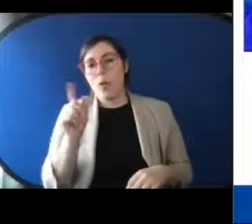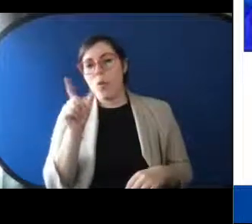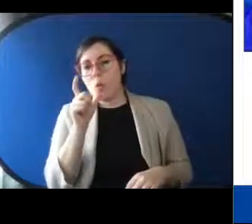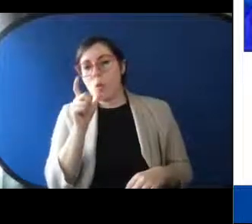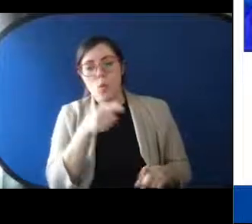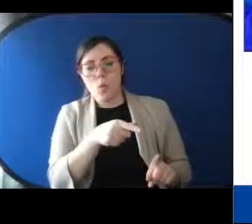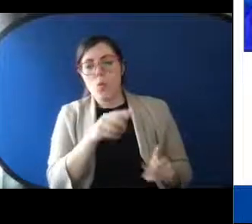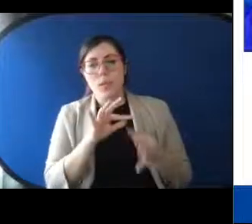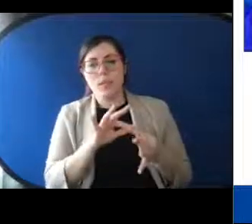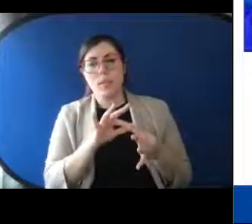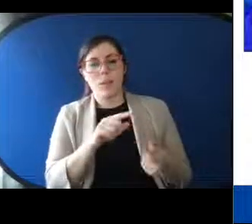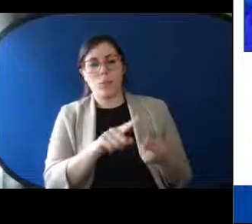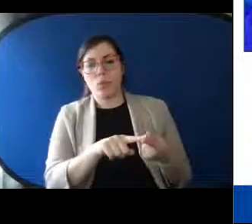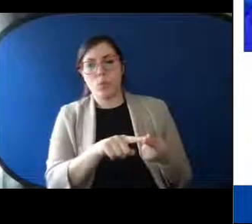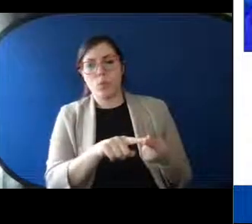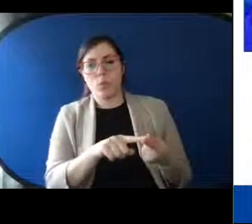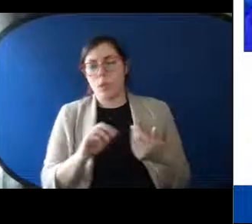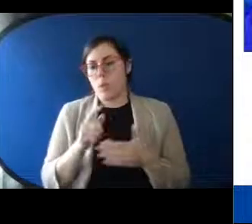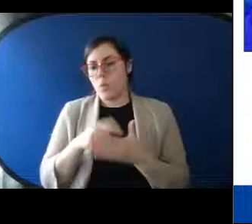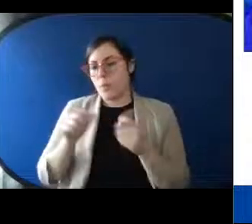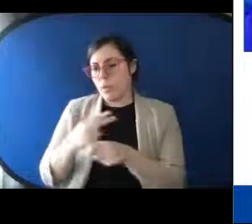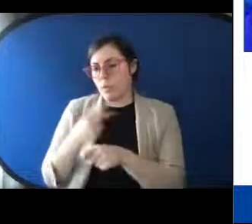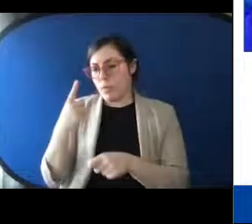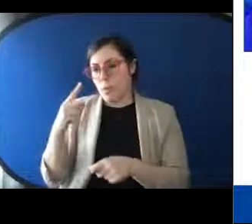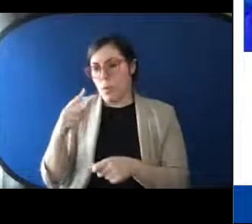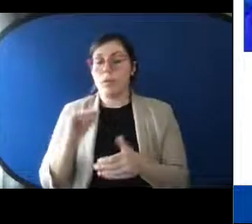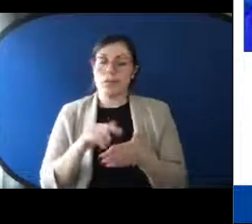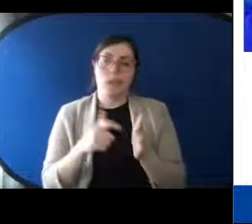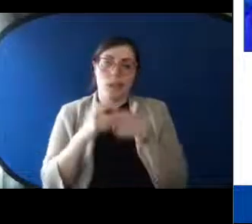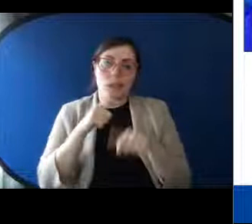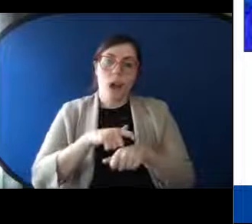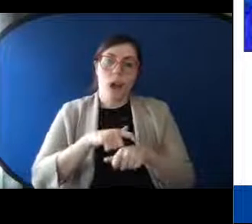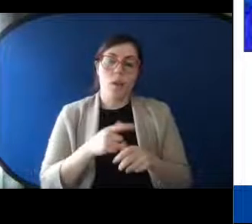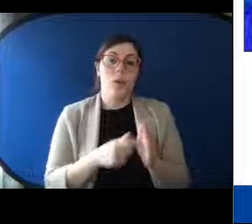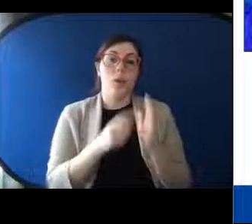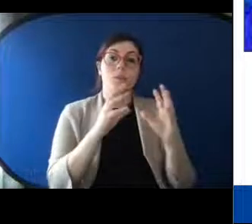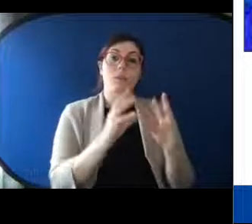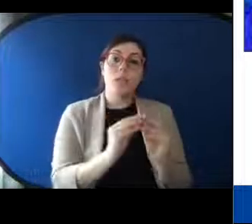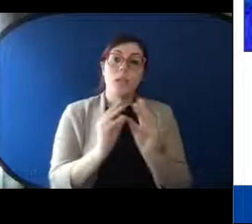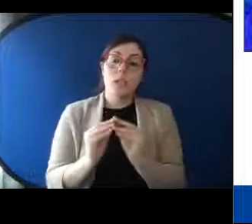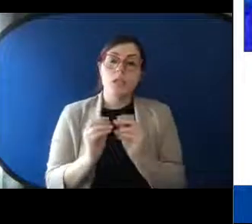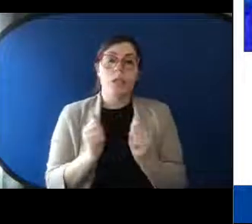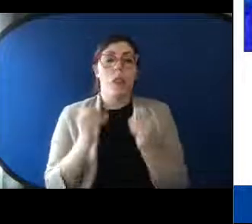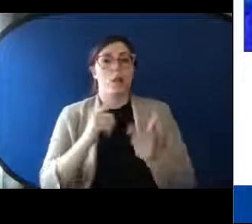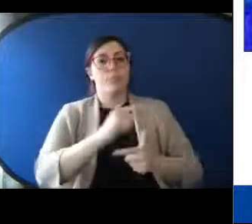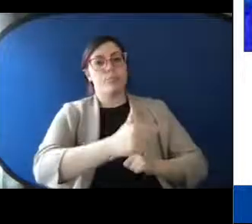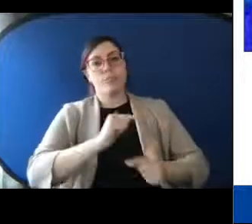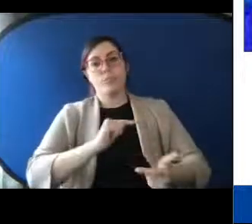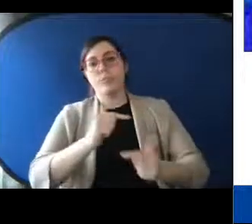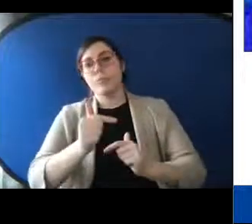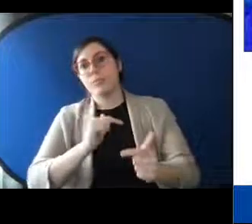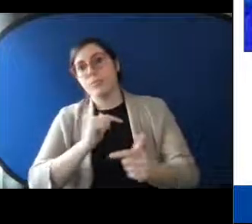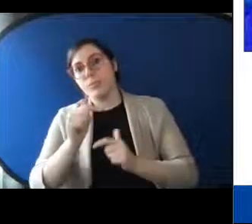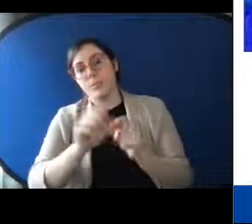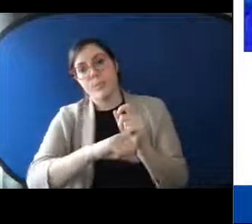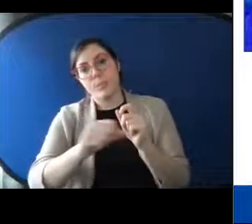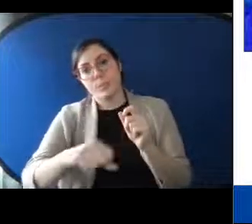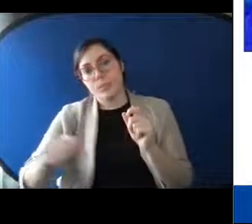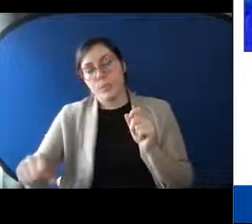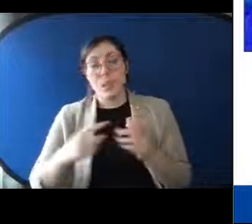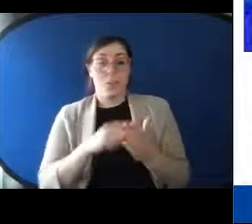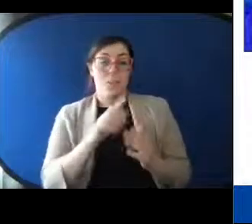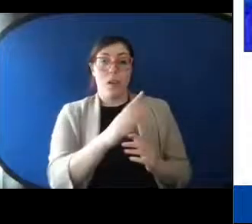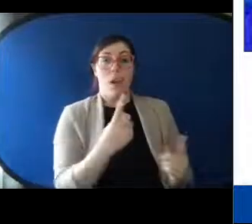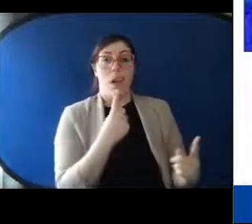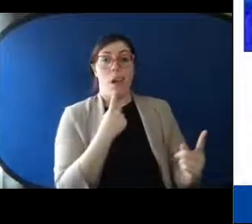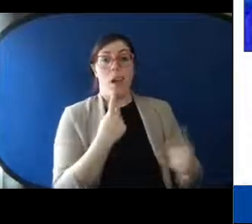it for. So this takes time. It requires meetings, a lot of back and forth, and the answers that we get aren't always totally